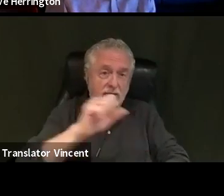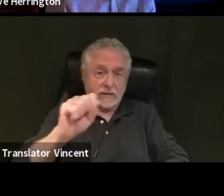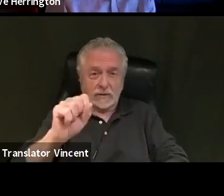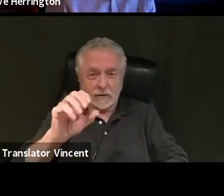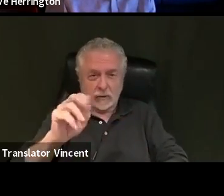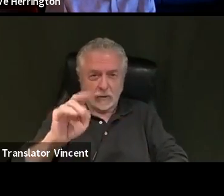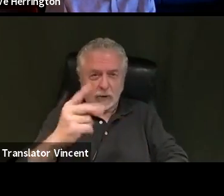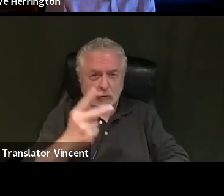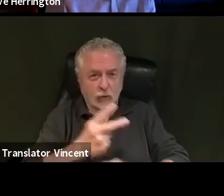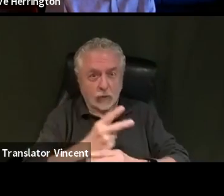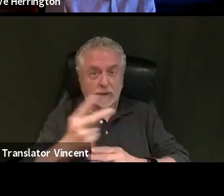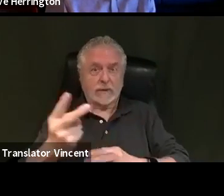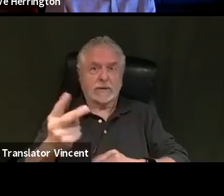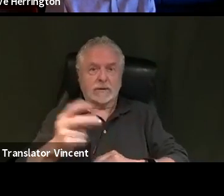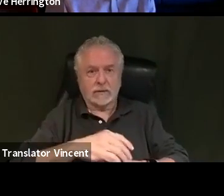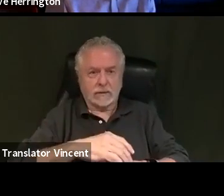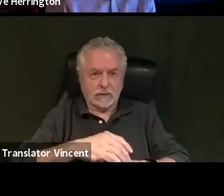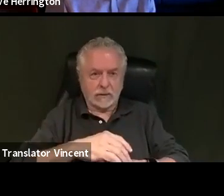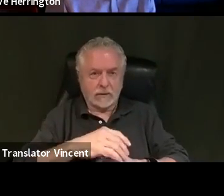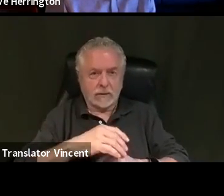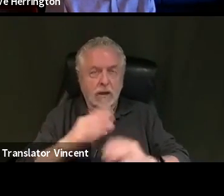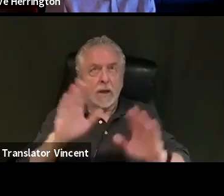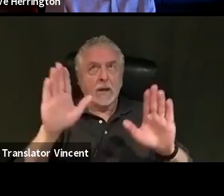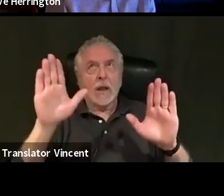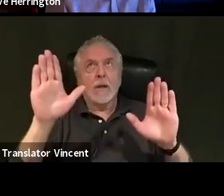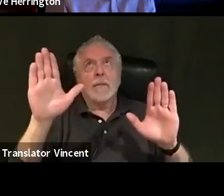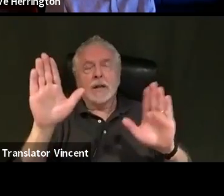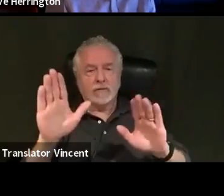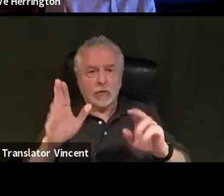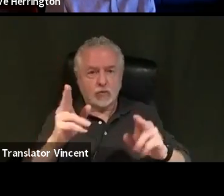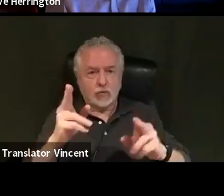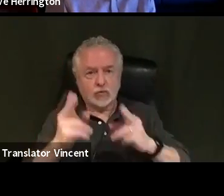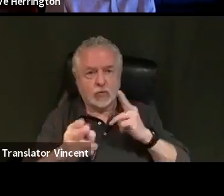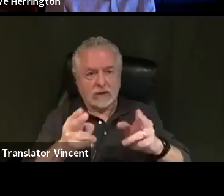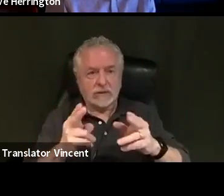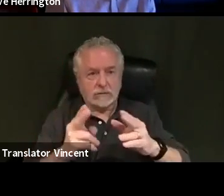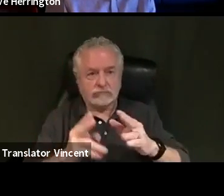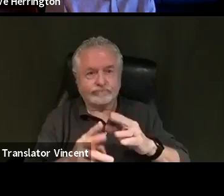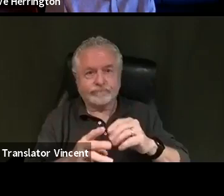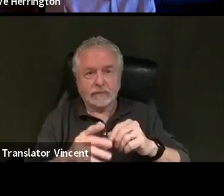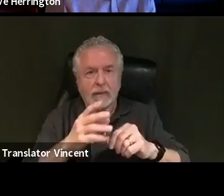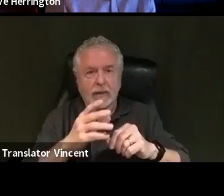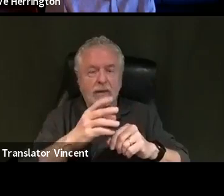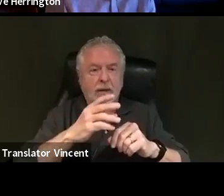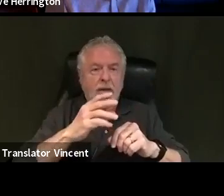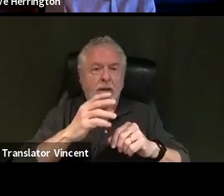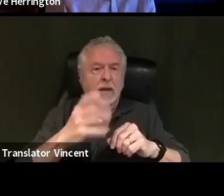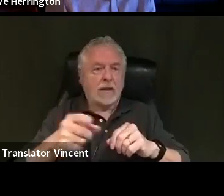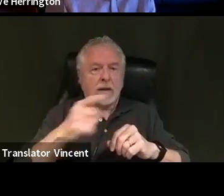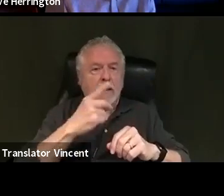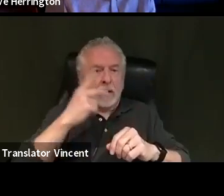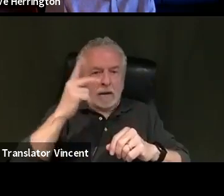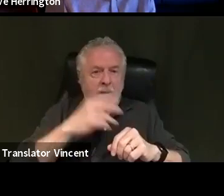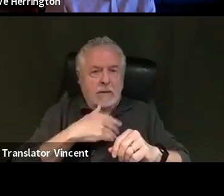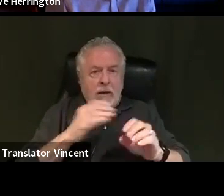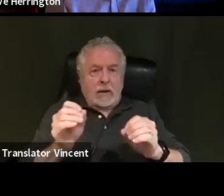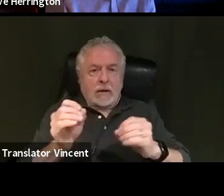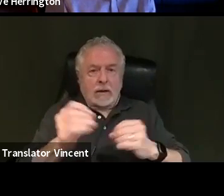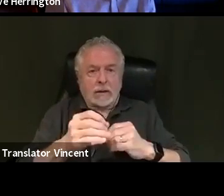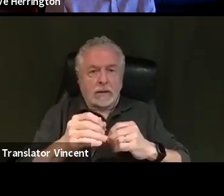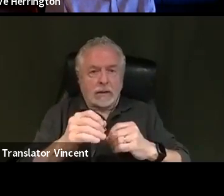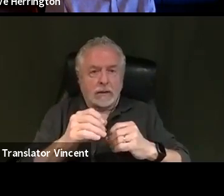in like 2 weeks. It's an unbelievable rush. And a lot of the parents in my